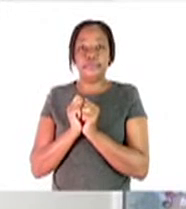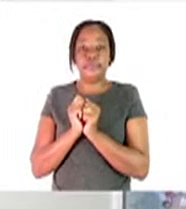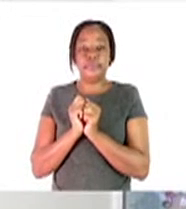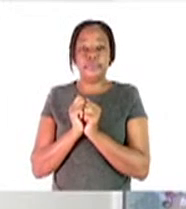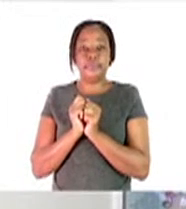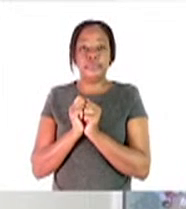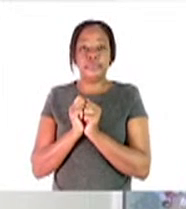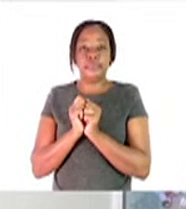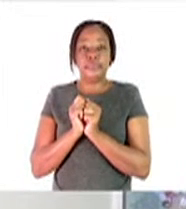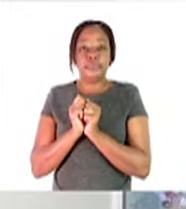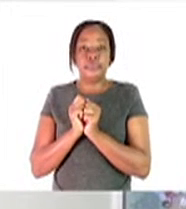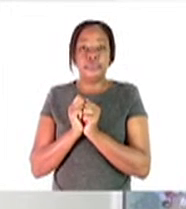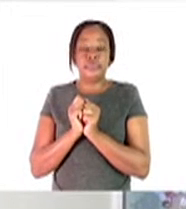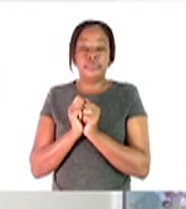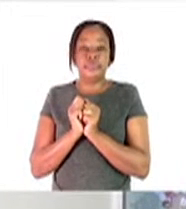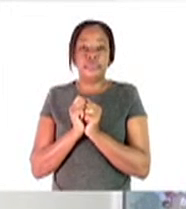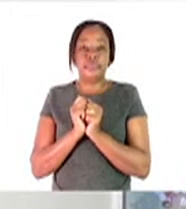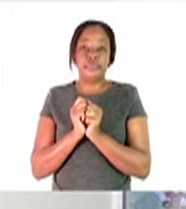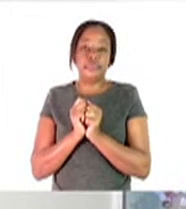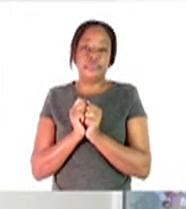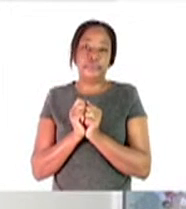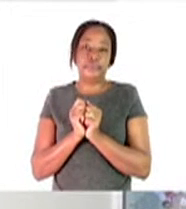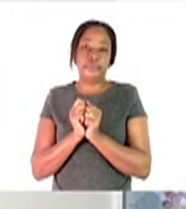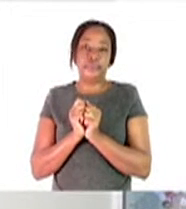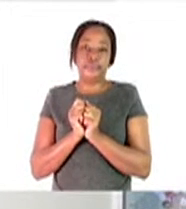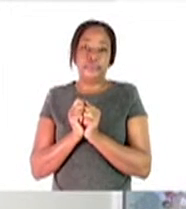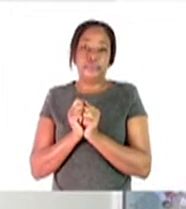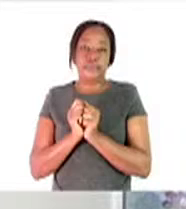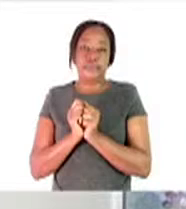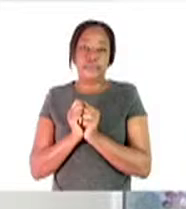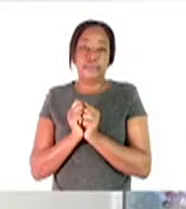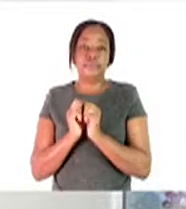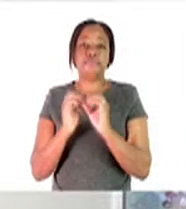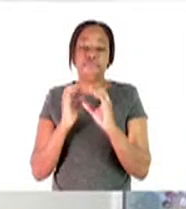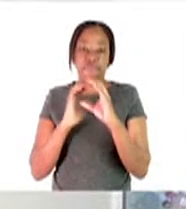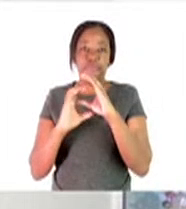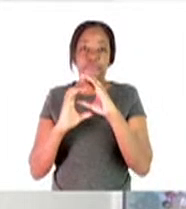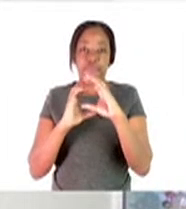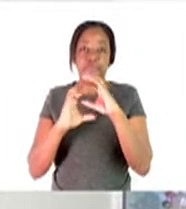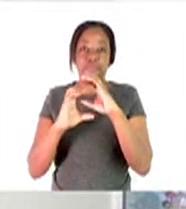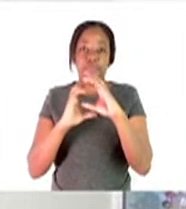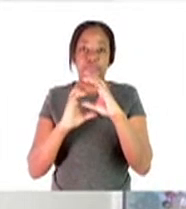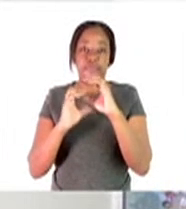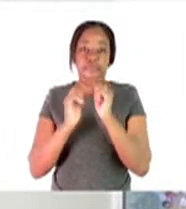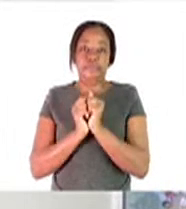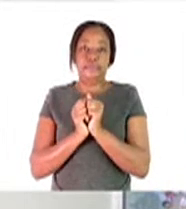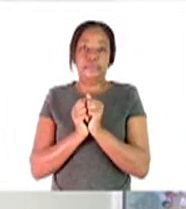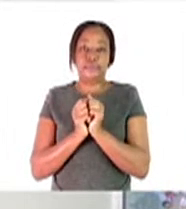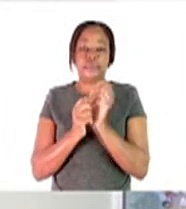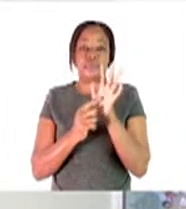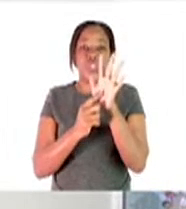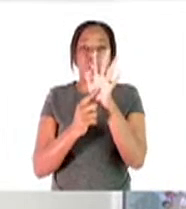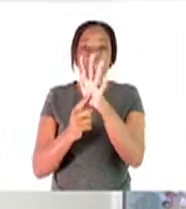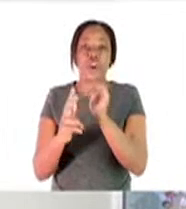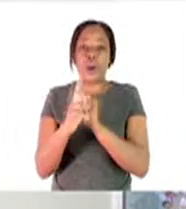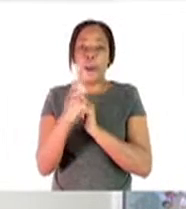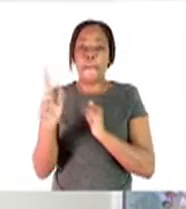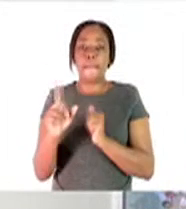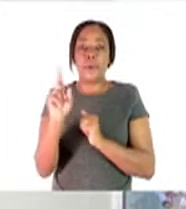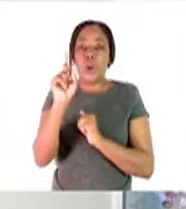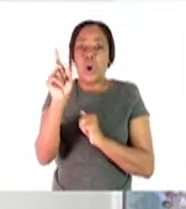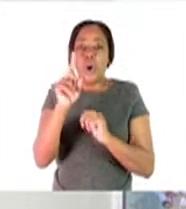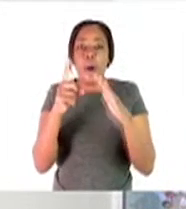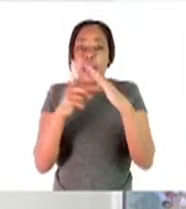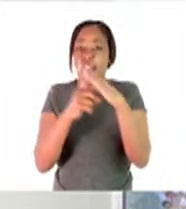live, that is a television. It's also a communication tool because it shows us what is happening. It gives us,